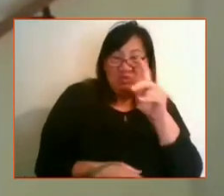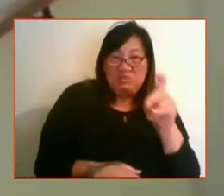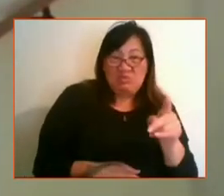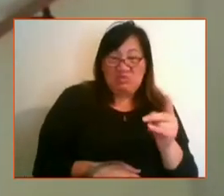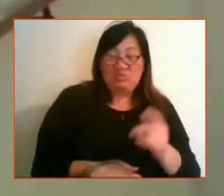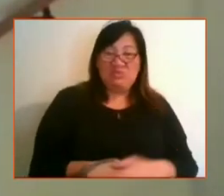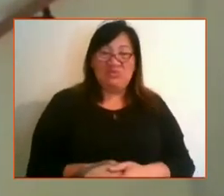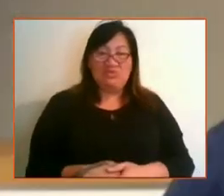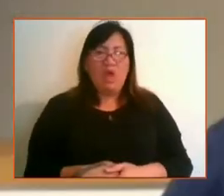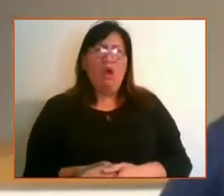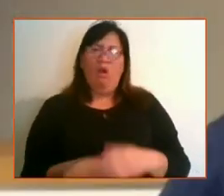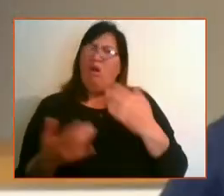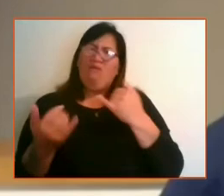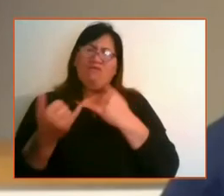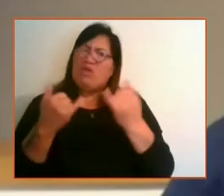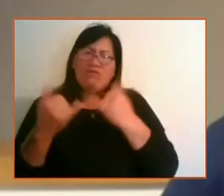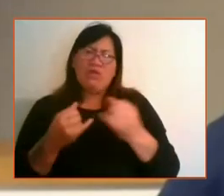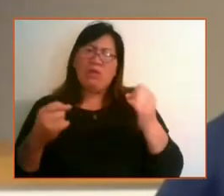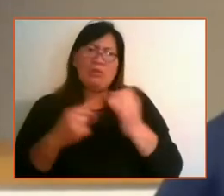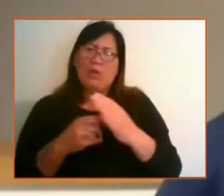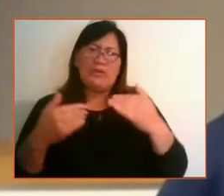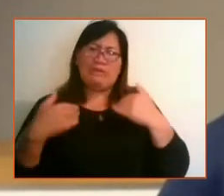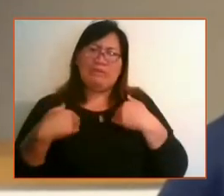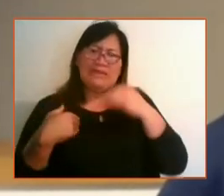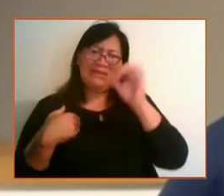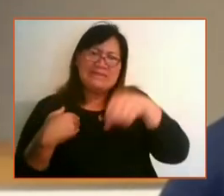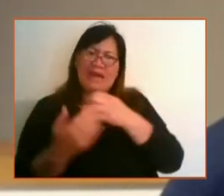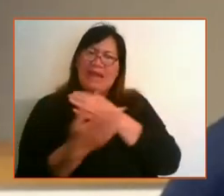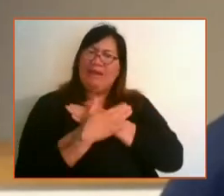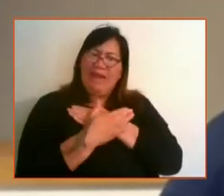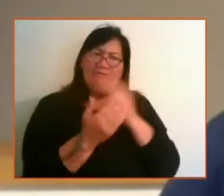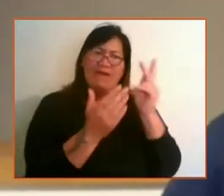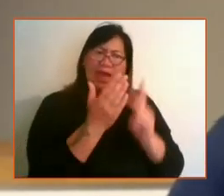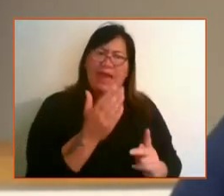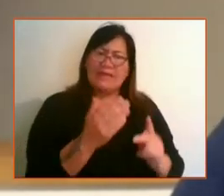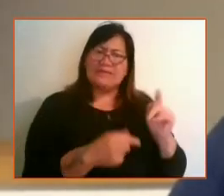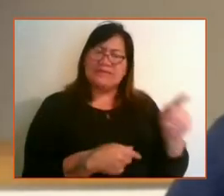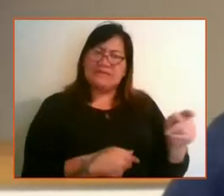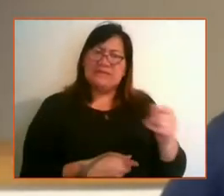it's incredibly important. I love the sector. I feel